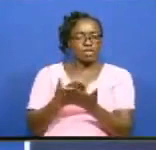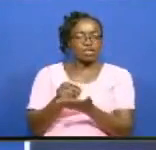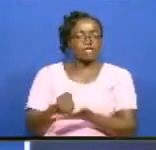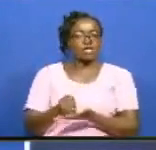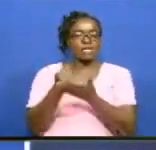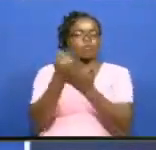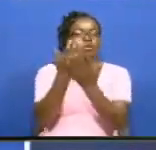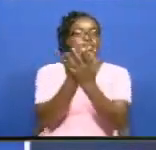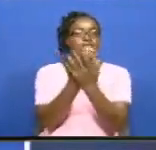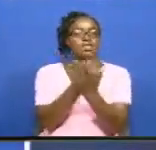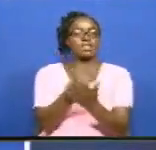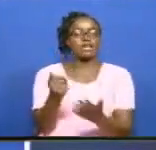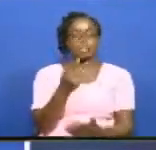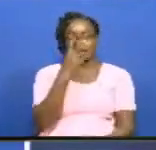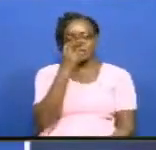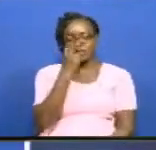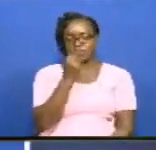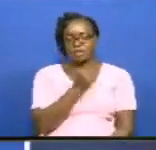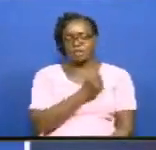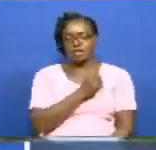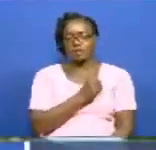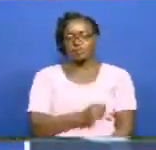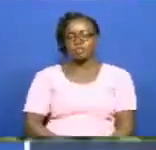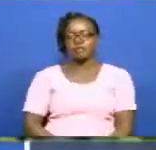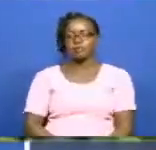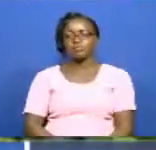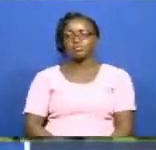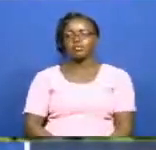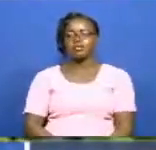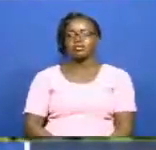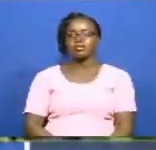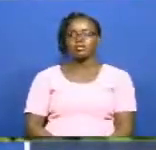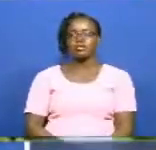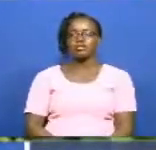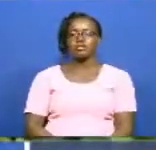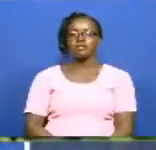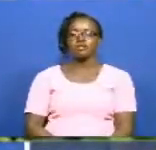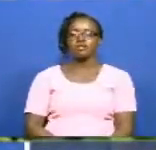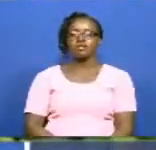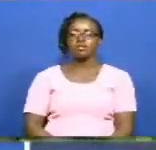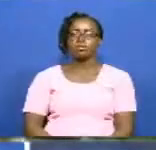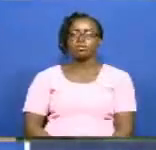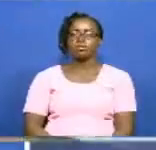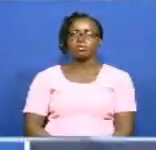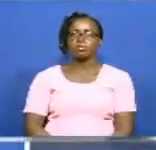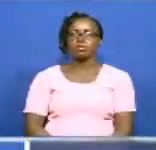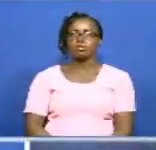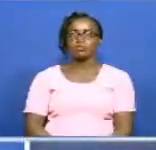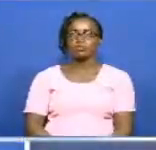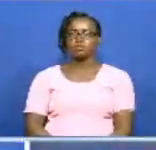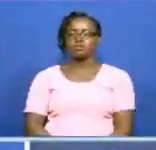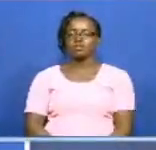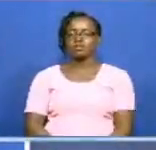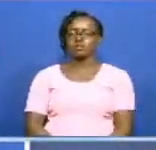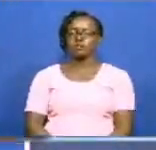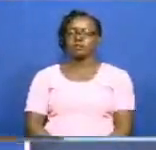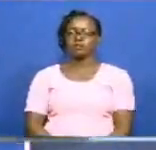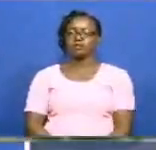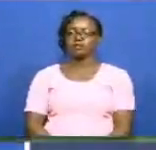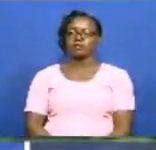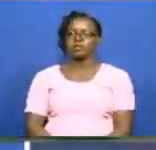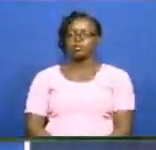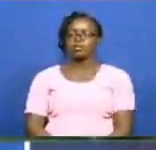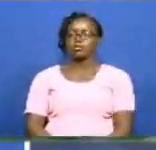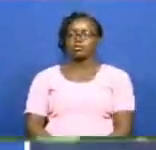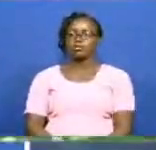kukamatwa kwa washukiwa wengine. Achola Simon, nikiripotia darubini ya Channel One Weekend kutoka kaunti ya Kisumu.